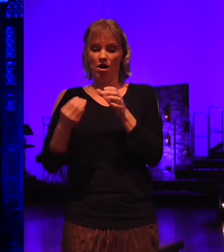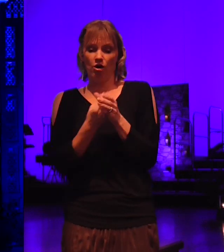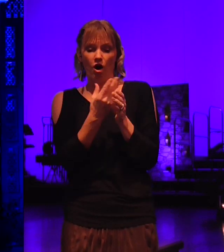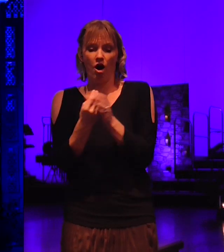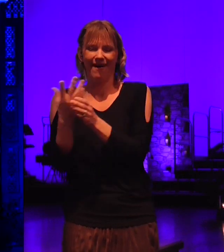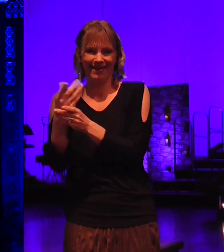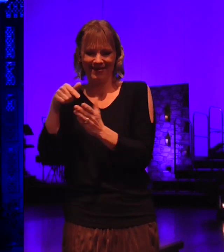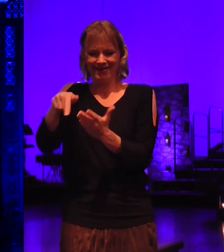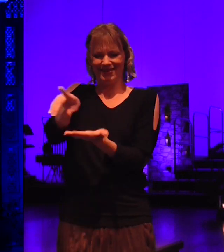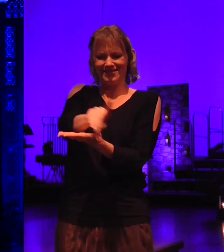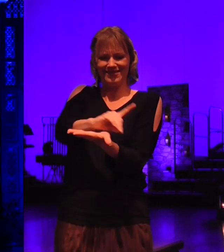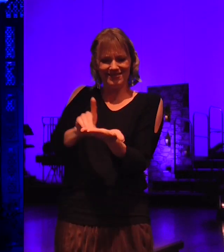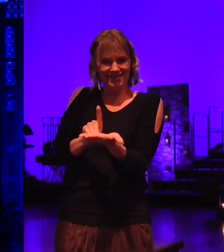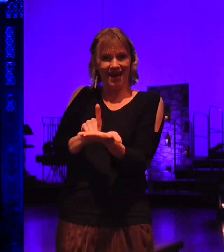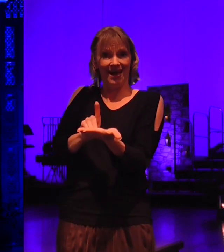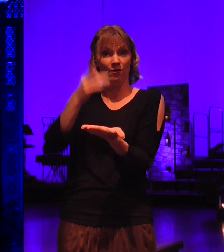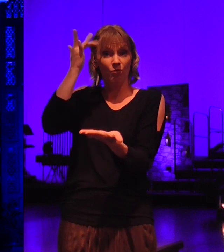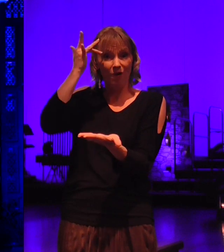prayers.